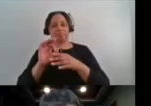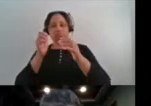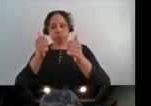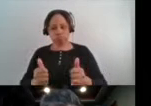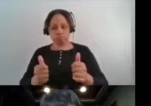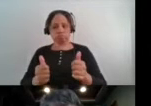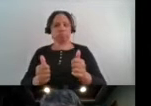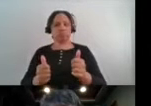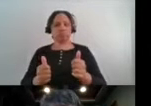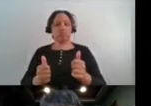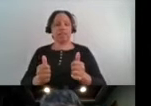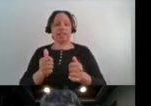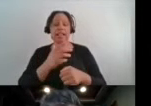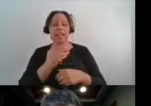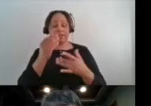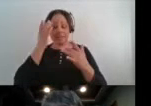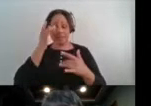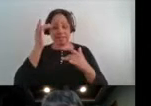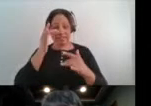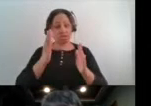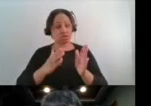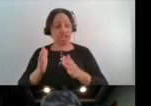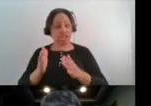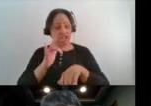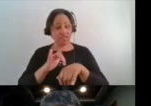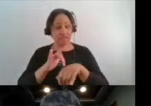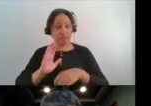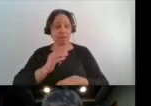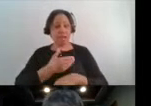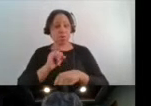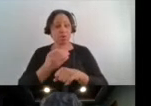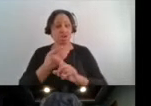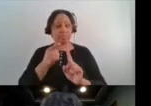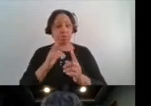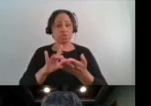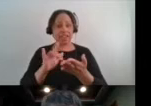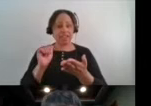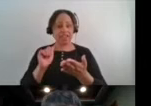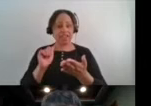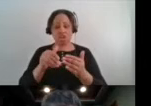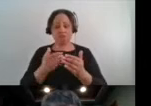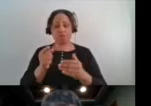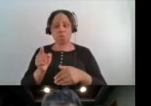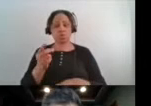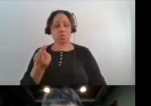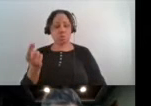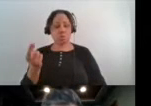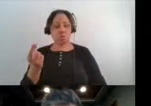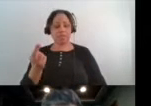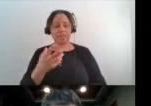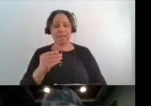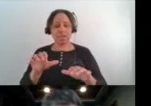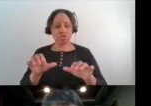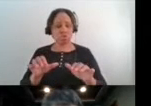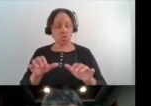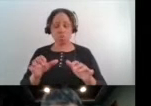There are disease-modifying strategies available. And our job, is to take advantage of all of those resources and do what we can